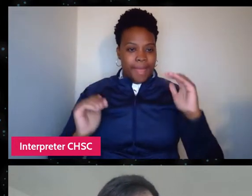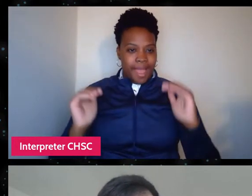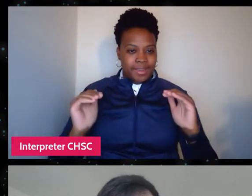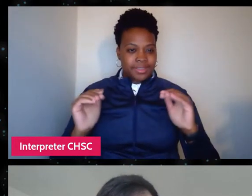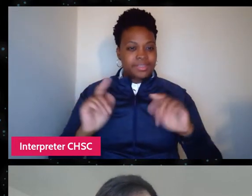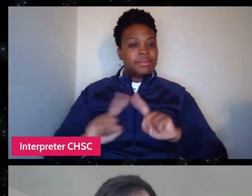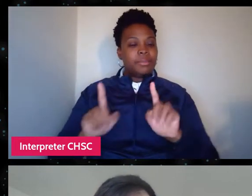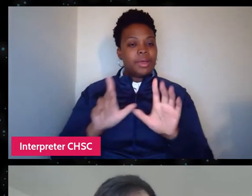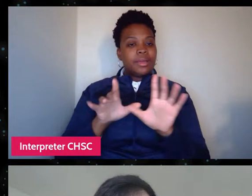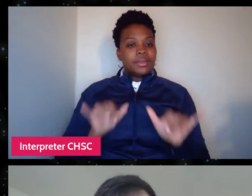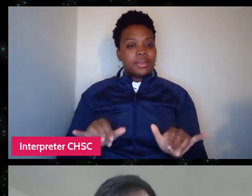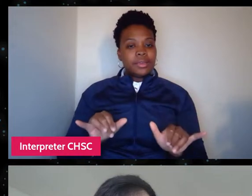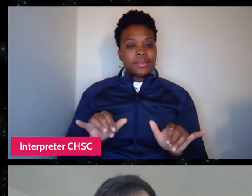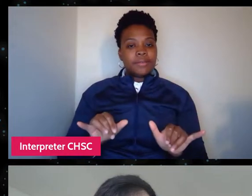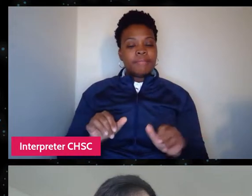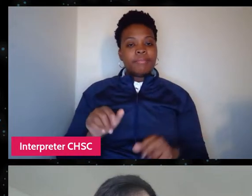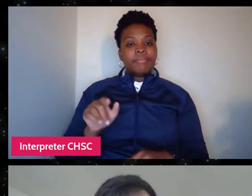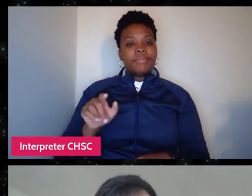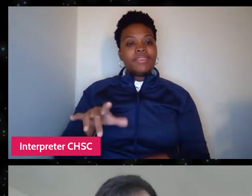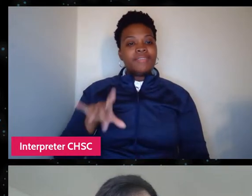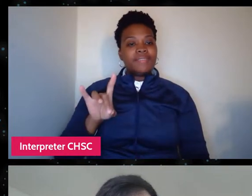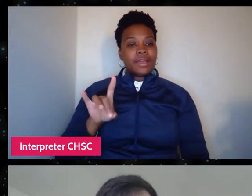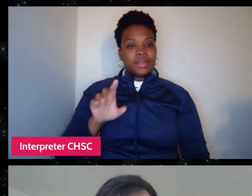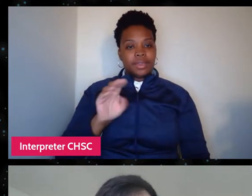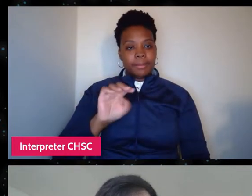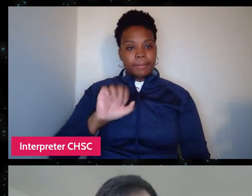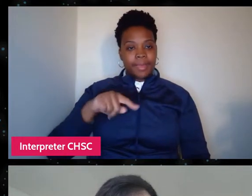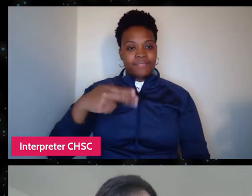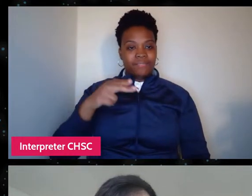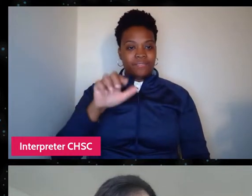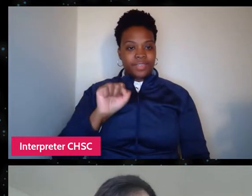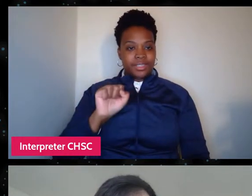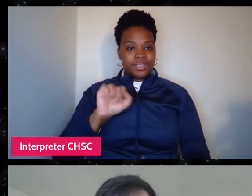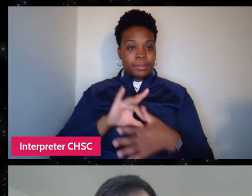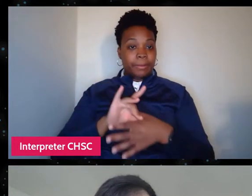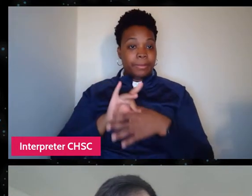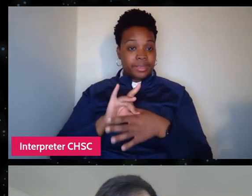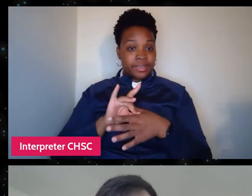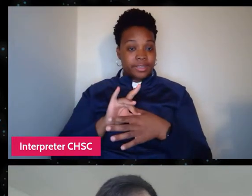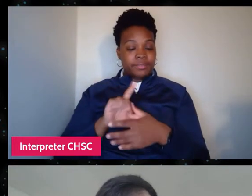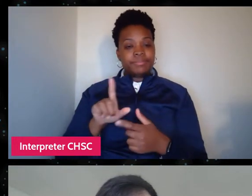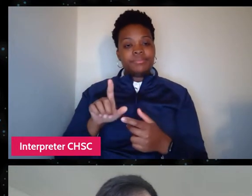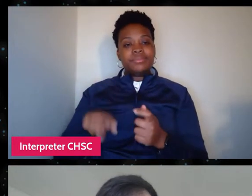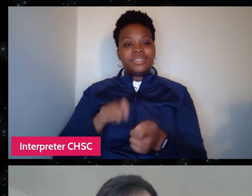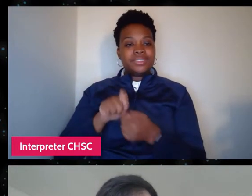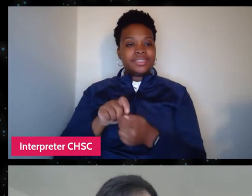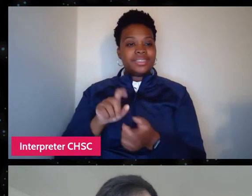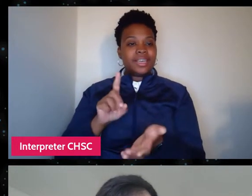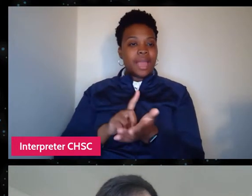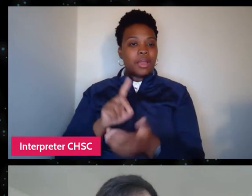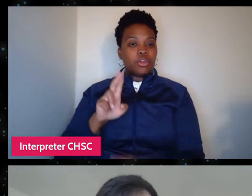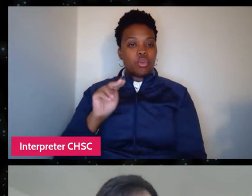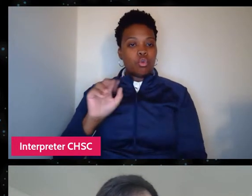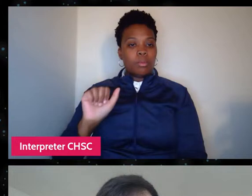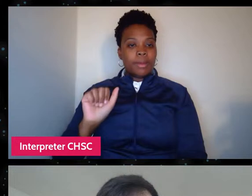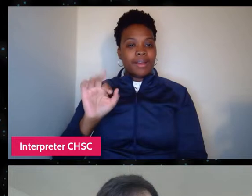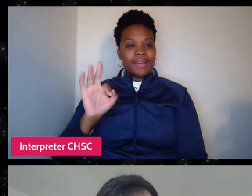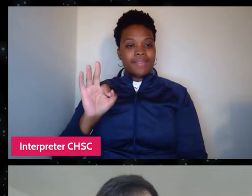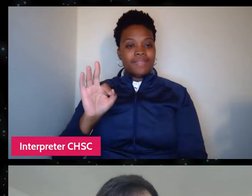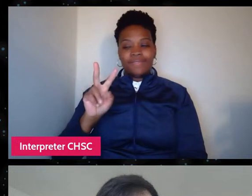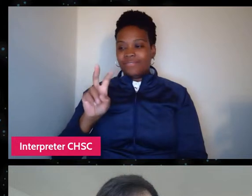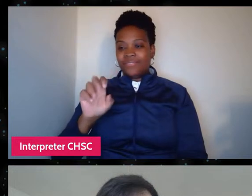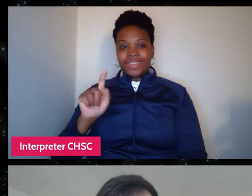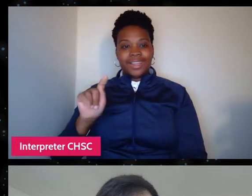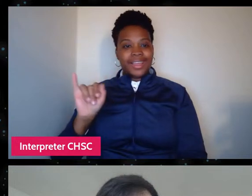think finding Memphis Meats, and more specifically, Dr. Uma Valetti,